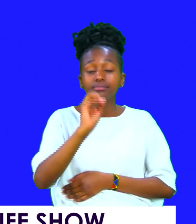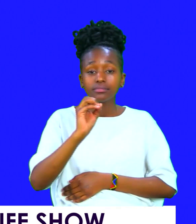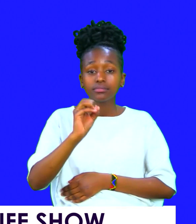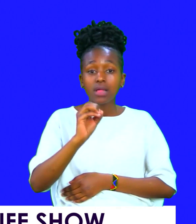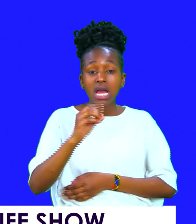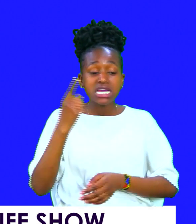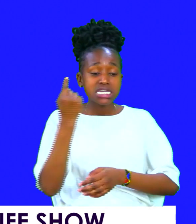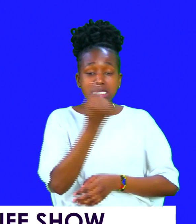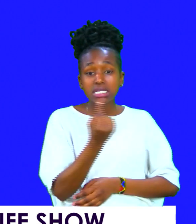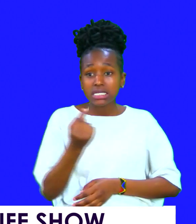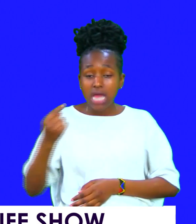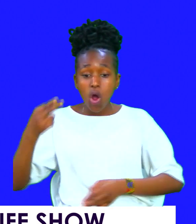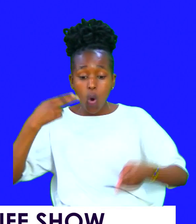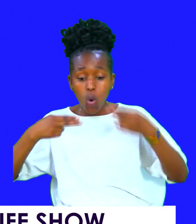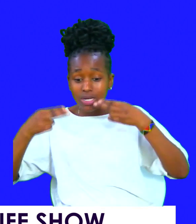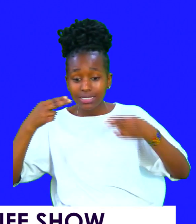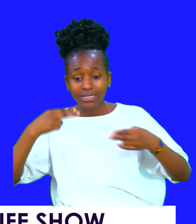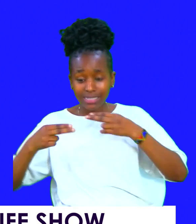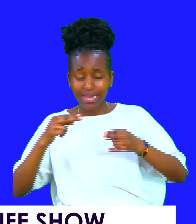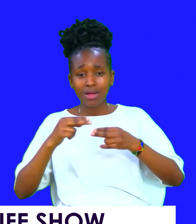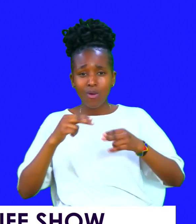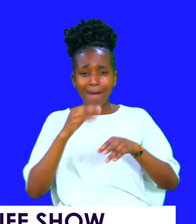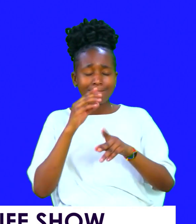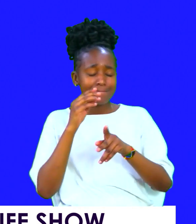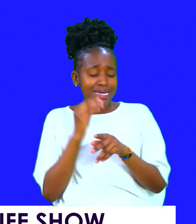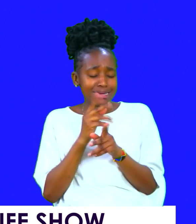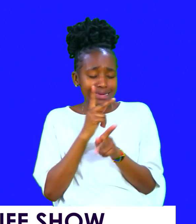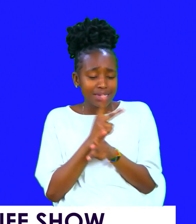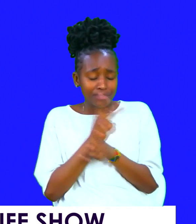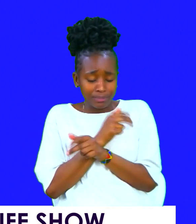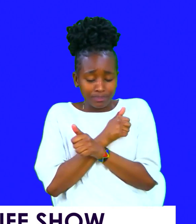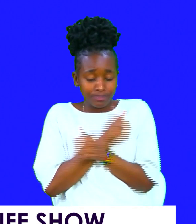Every hotel, combed to every detail.